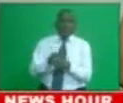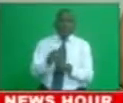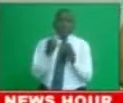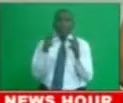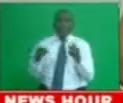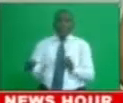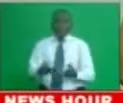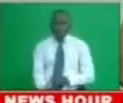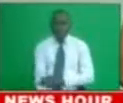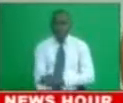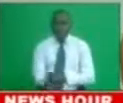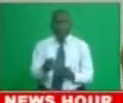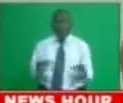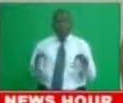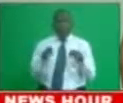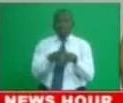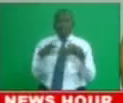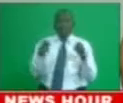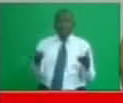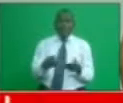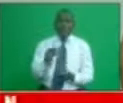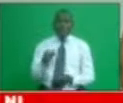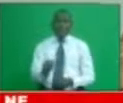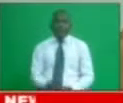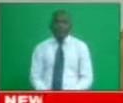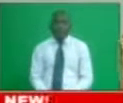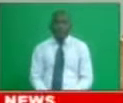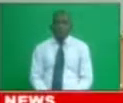Public Service. The conference was held here in Accra.